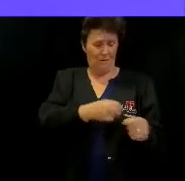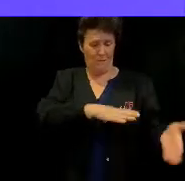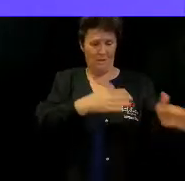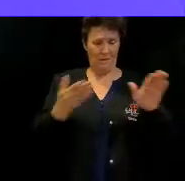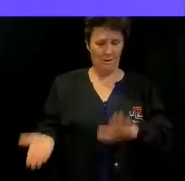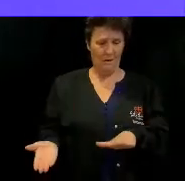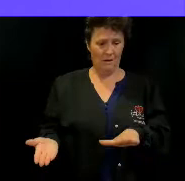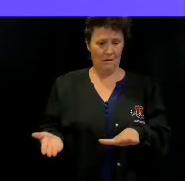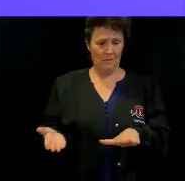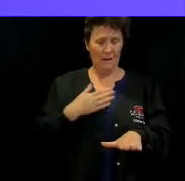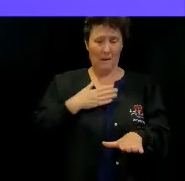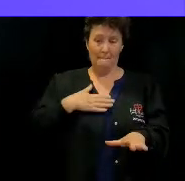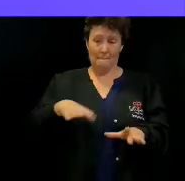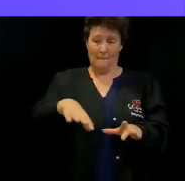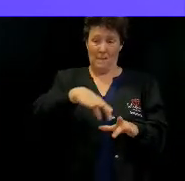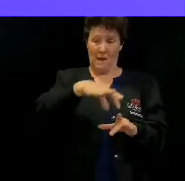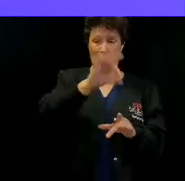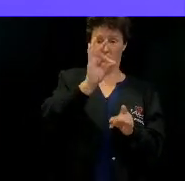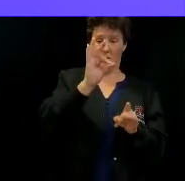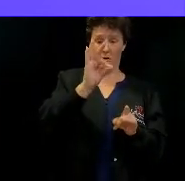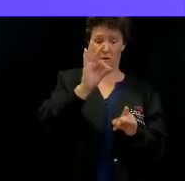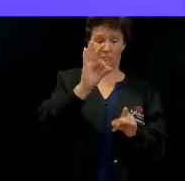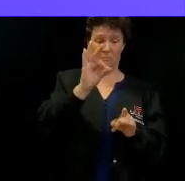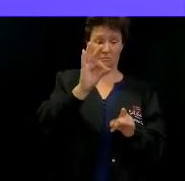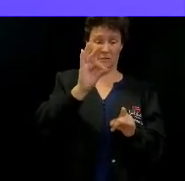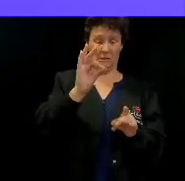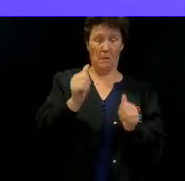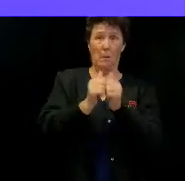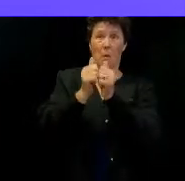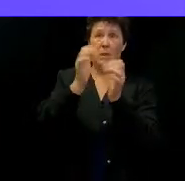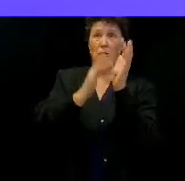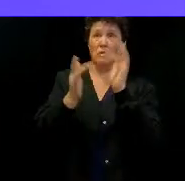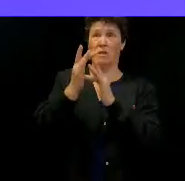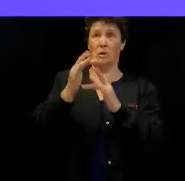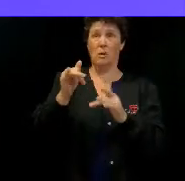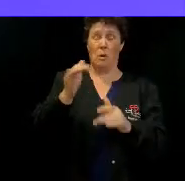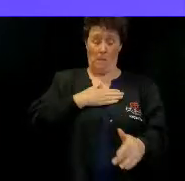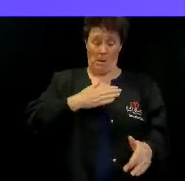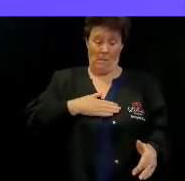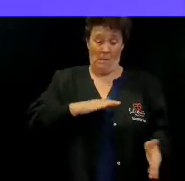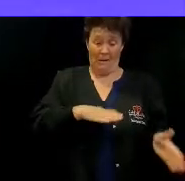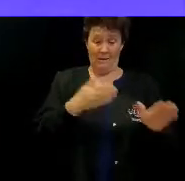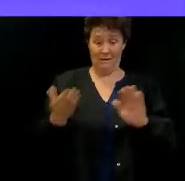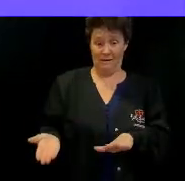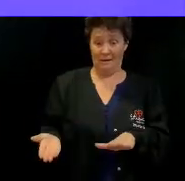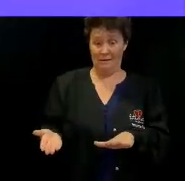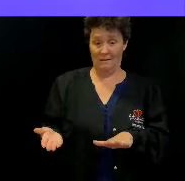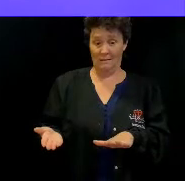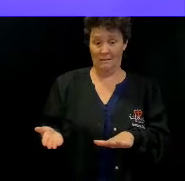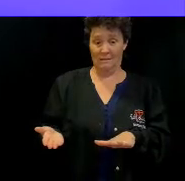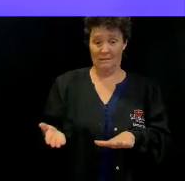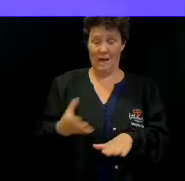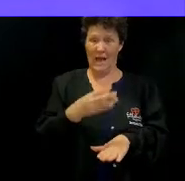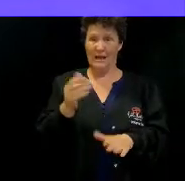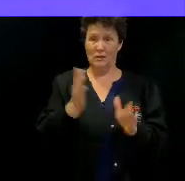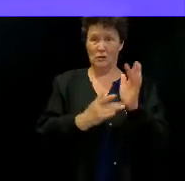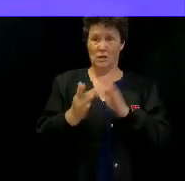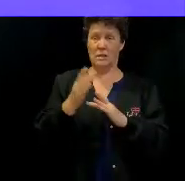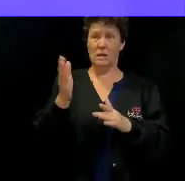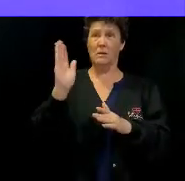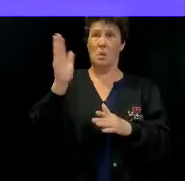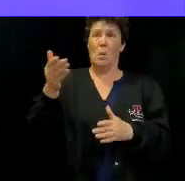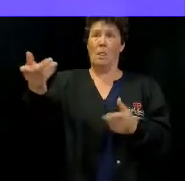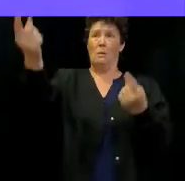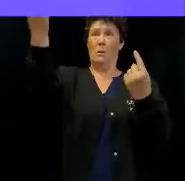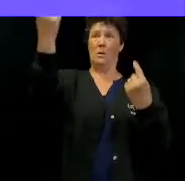When we die, my spirit's going to be with Jesus. But there's coming a day that Jesus is going to return and the